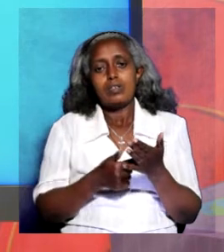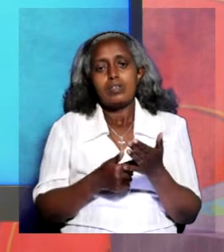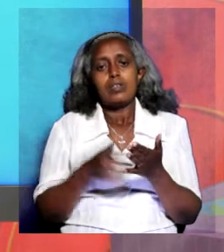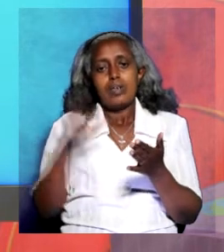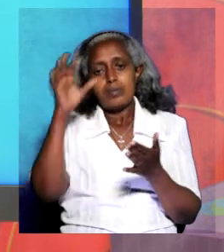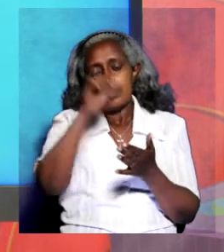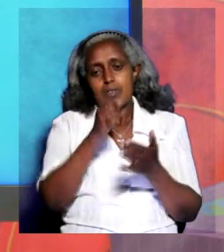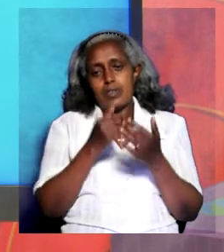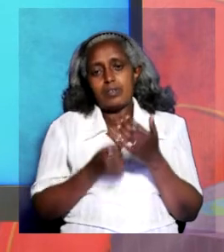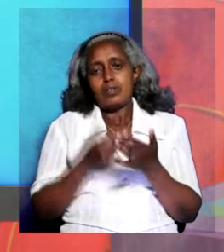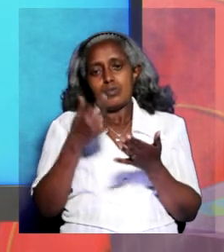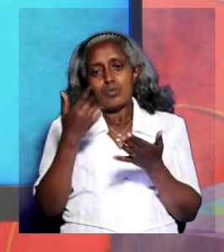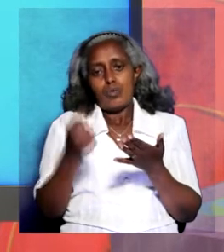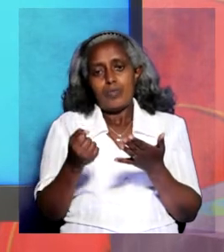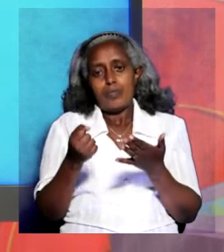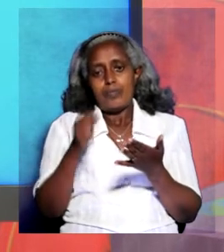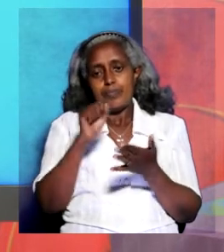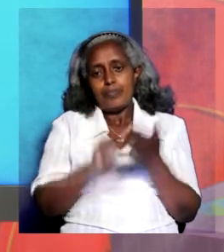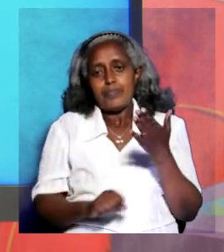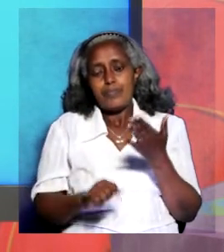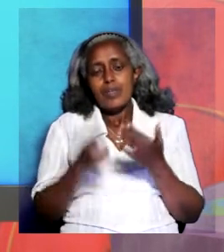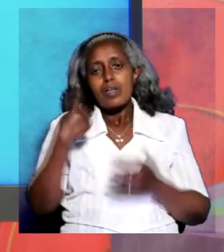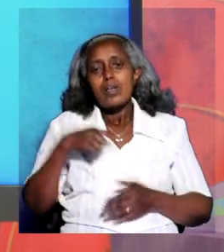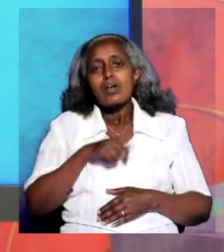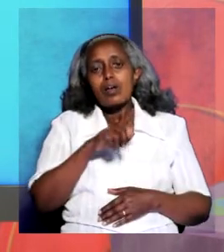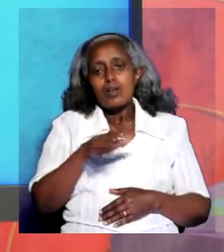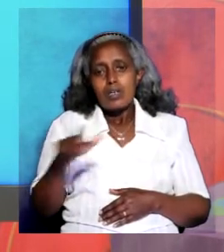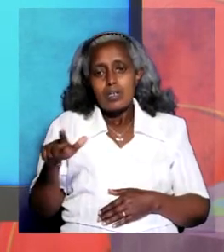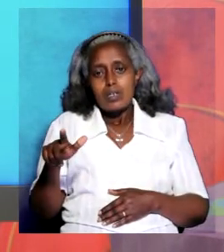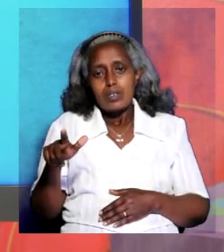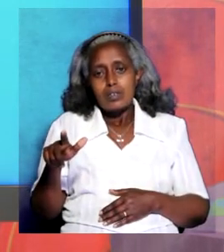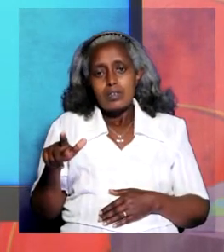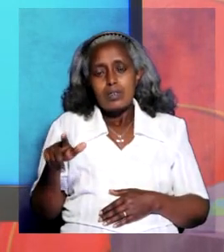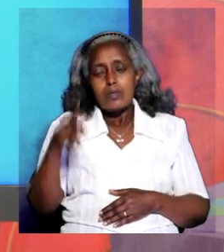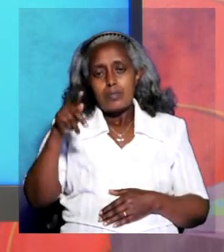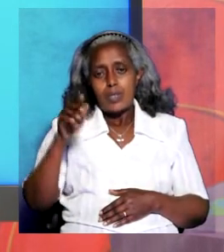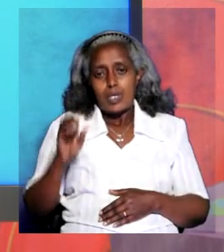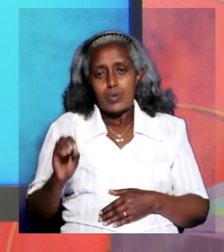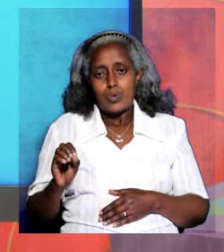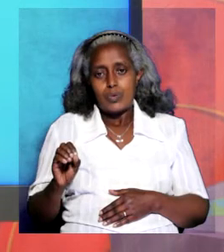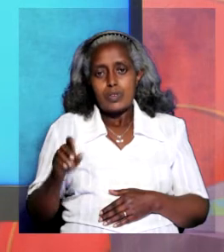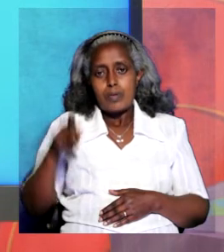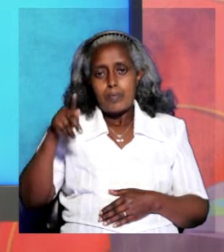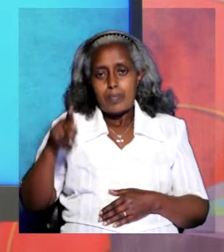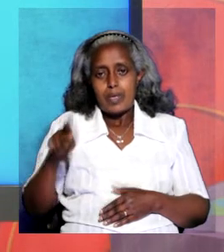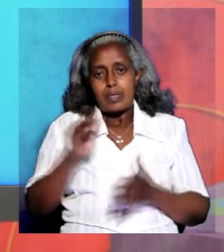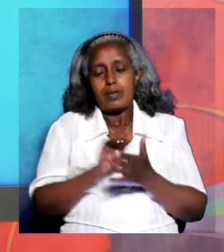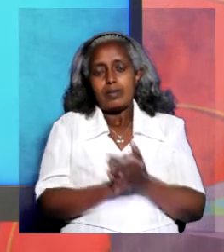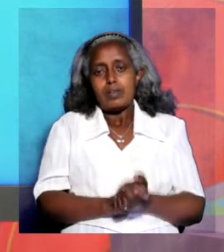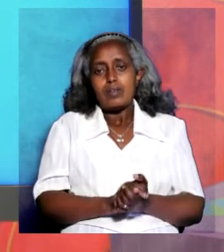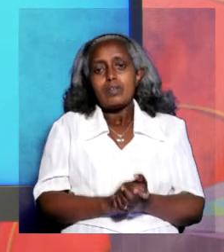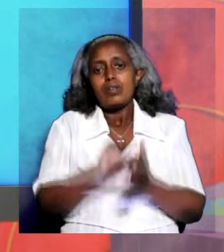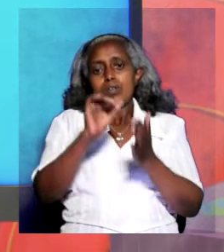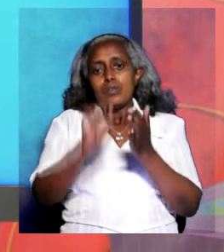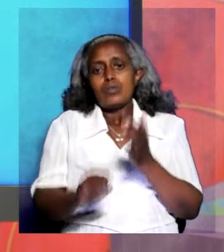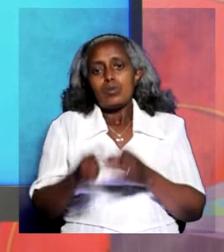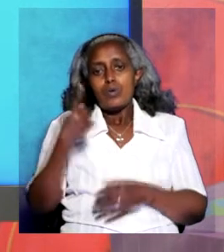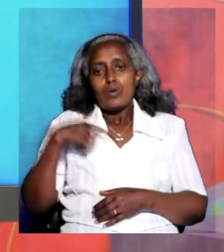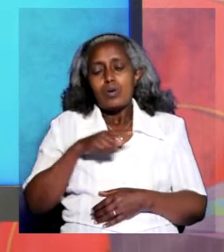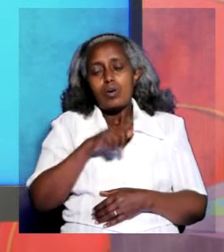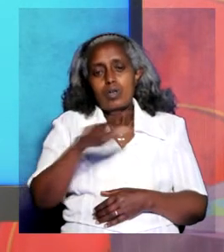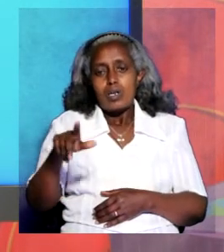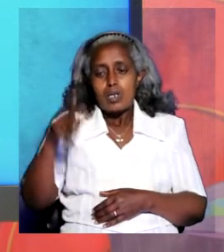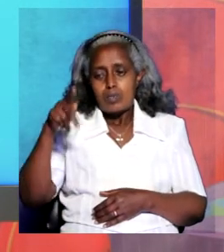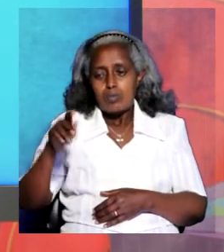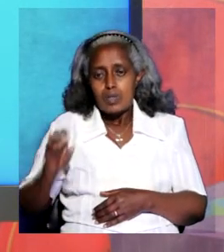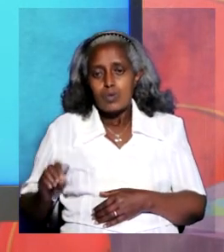arbitrary. So our line will be this P naught P. So our line P